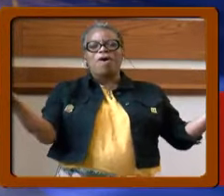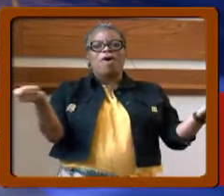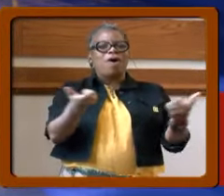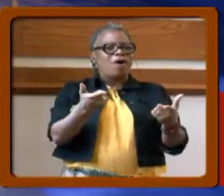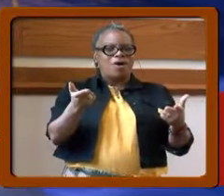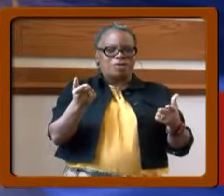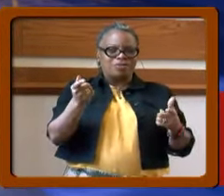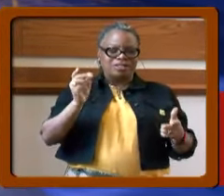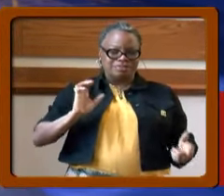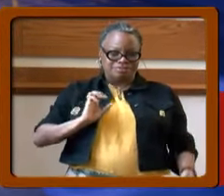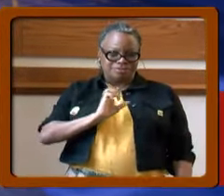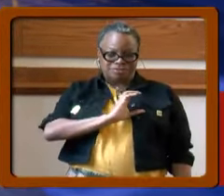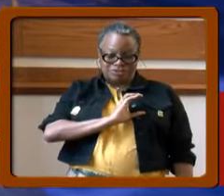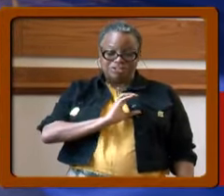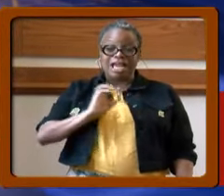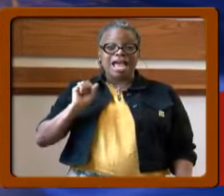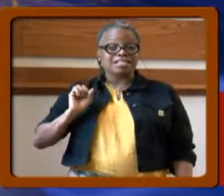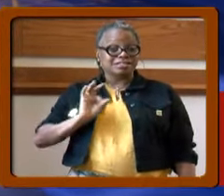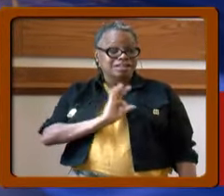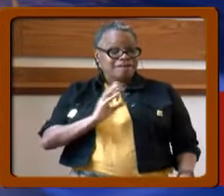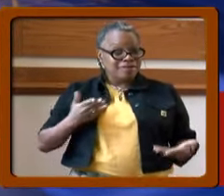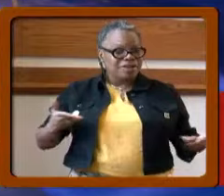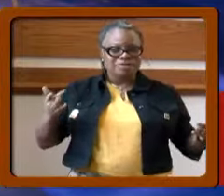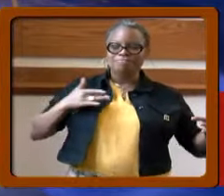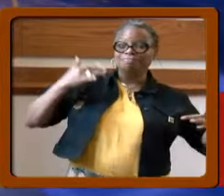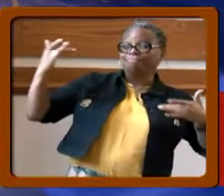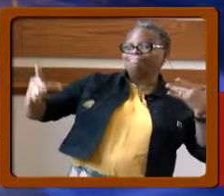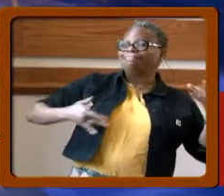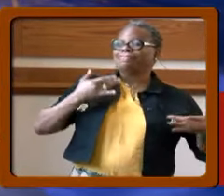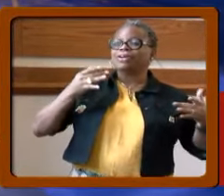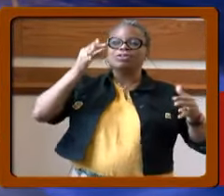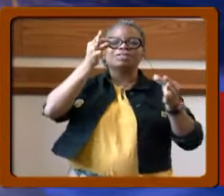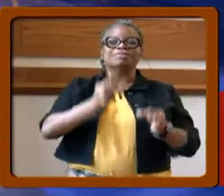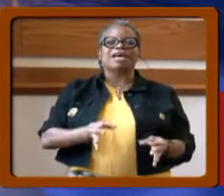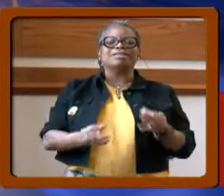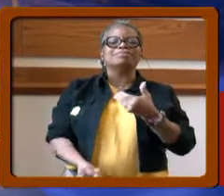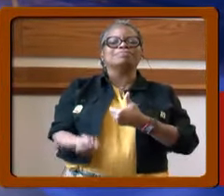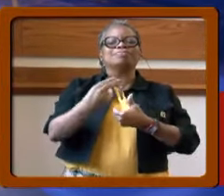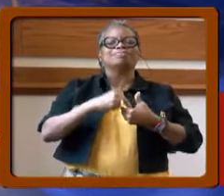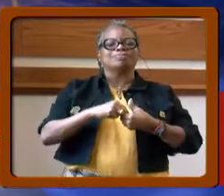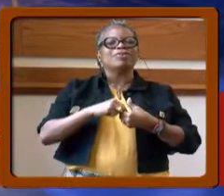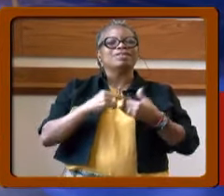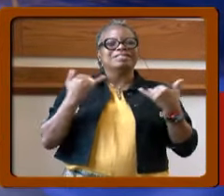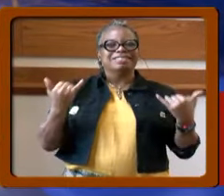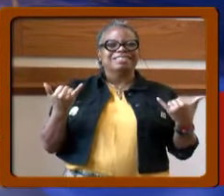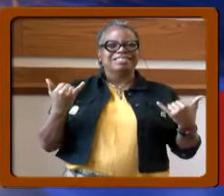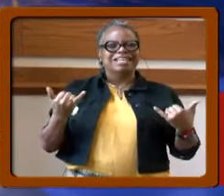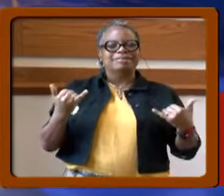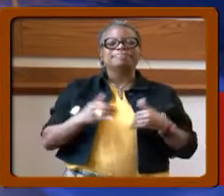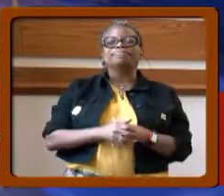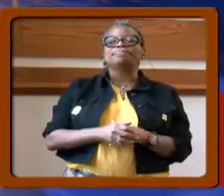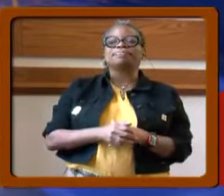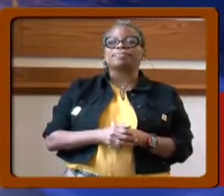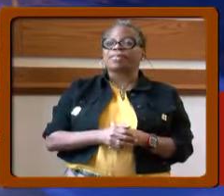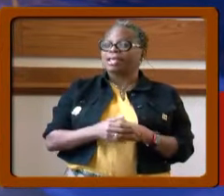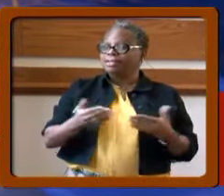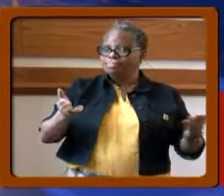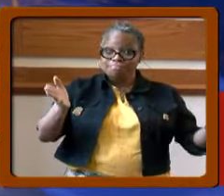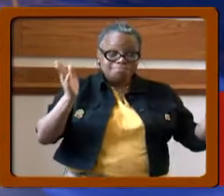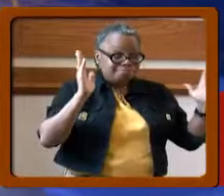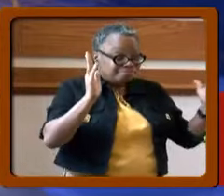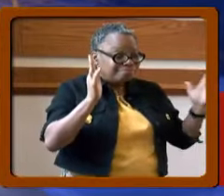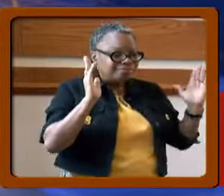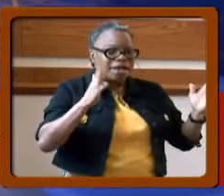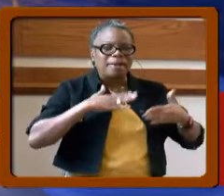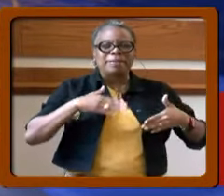staff here at Ebenezer, and we are excited that you decided to join us for worship. Listen, Ebenezer everywhere, will